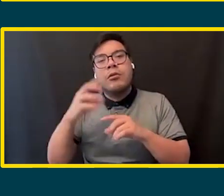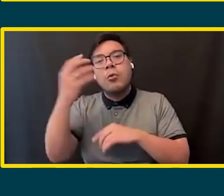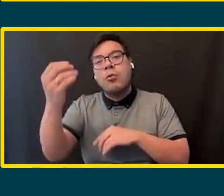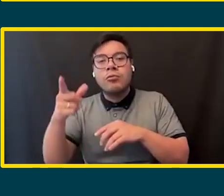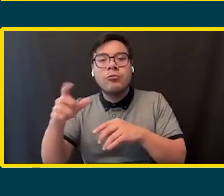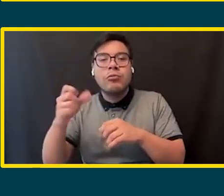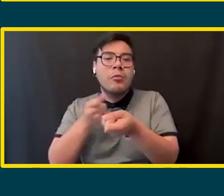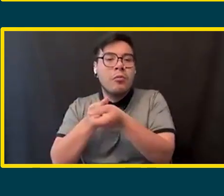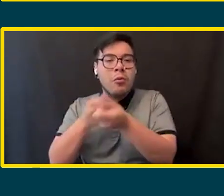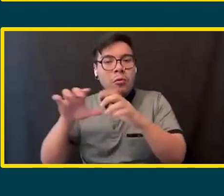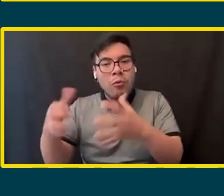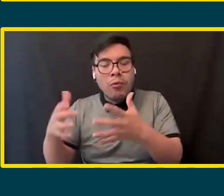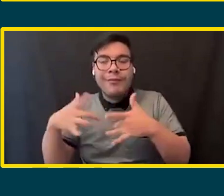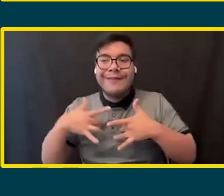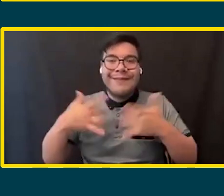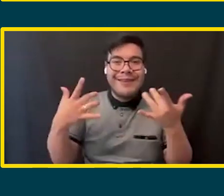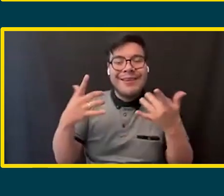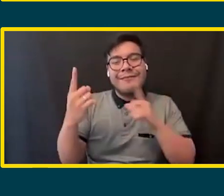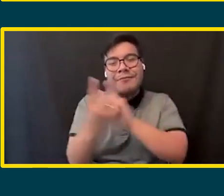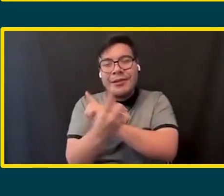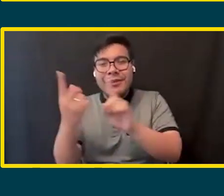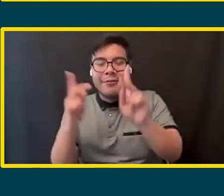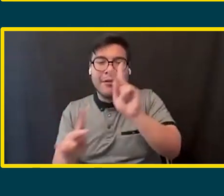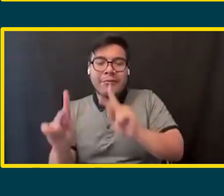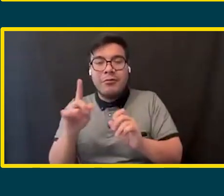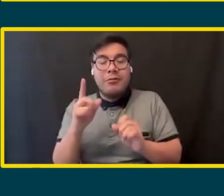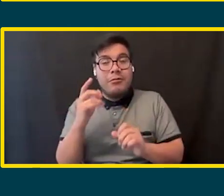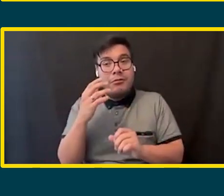meeting people, because then I was really able to